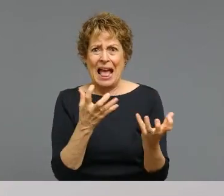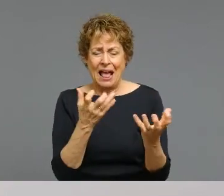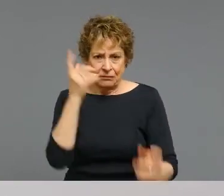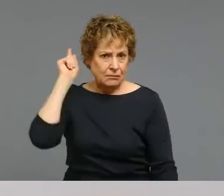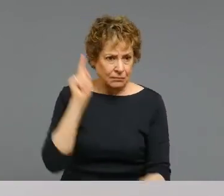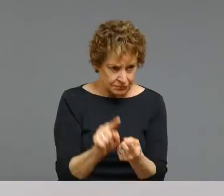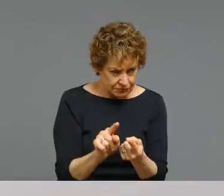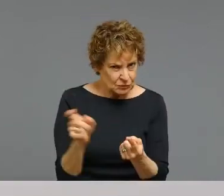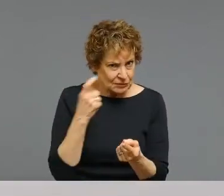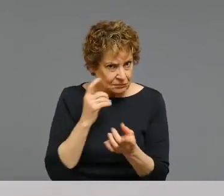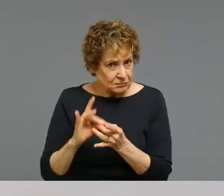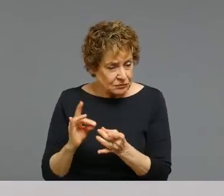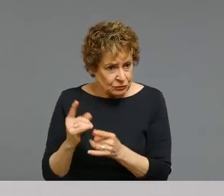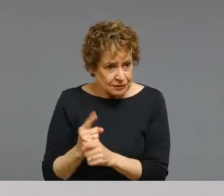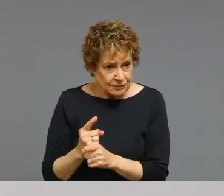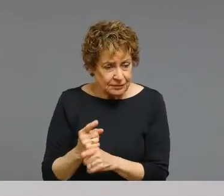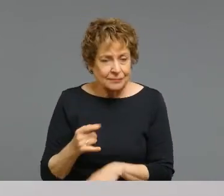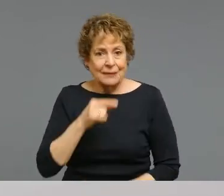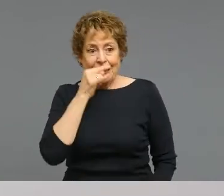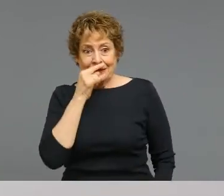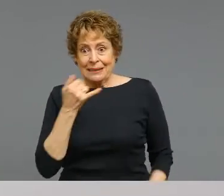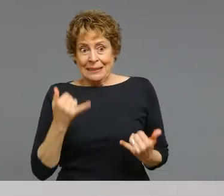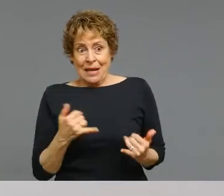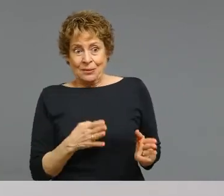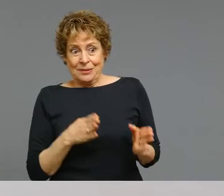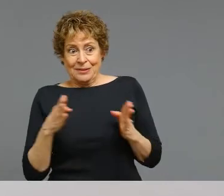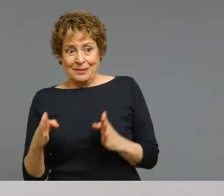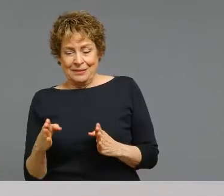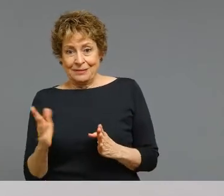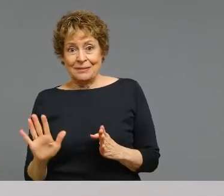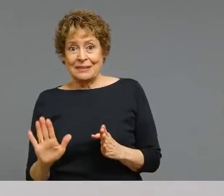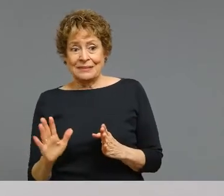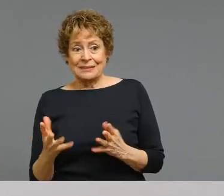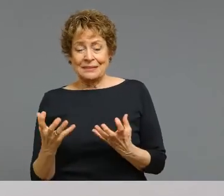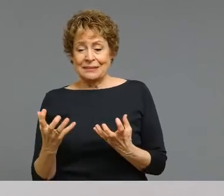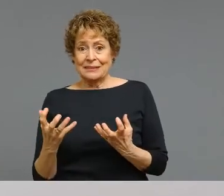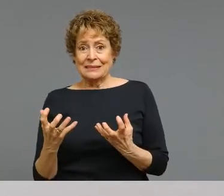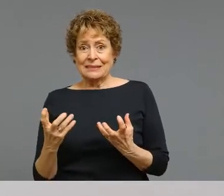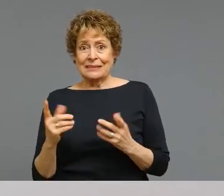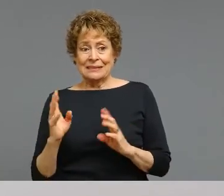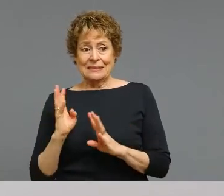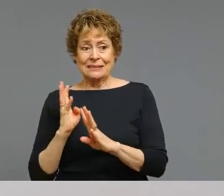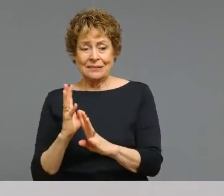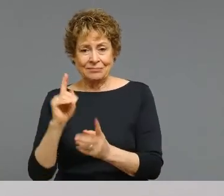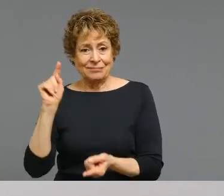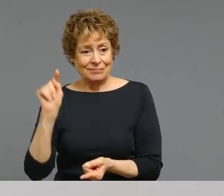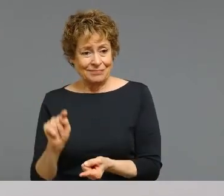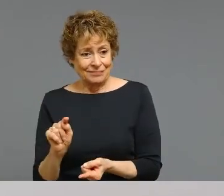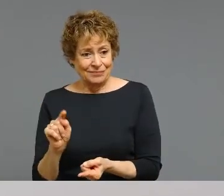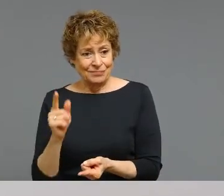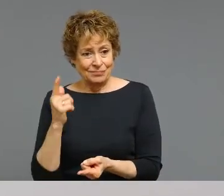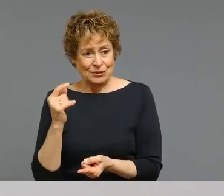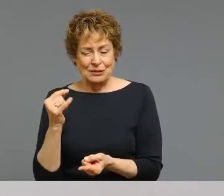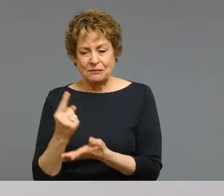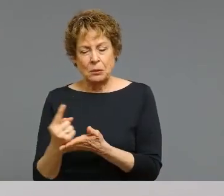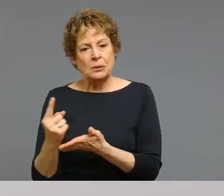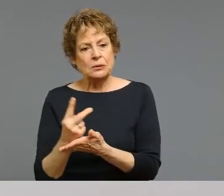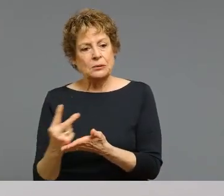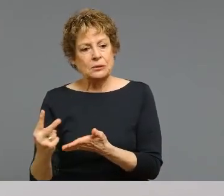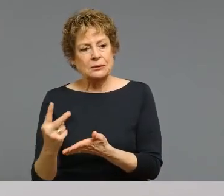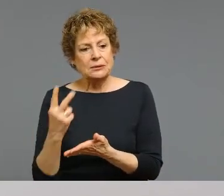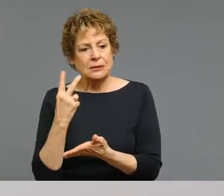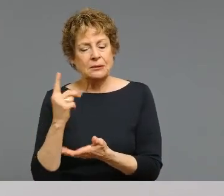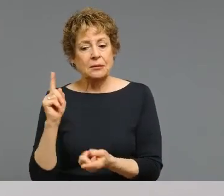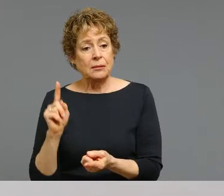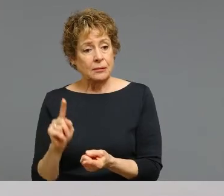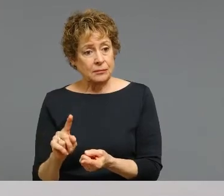their demand dropped? I know we've only been doing this a little more than a week as a state for 12 to 15-year-olds, but is their demand dropping or is it